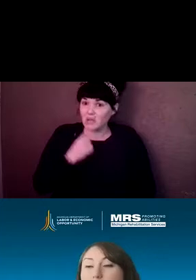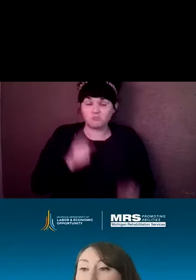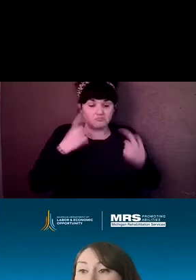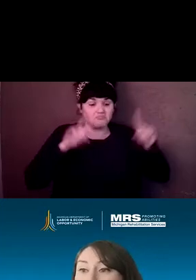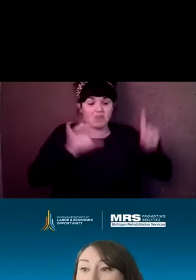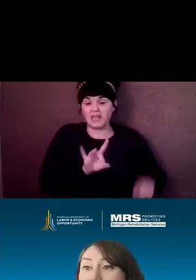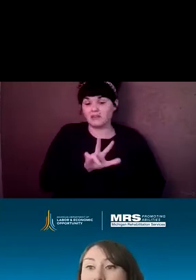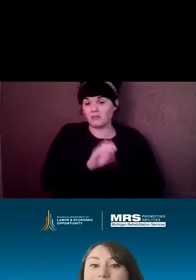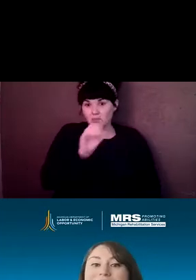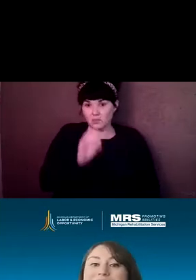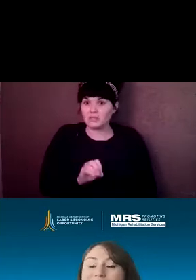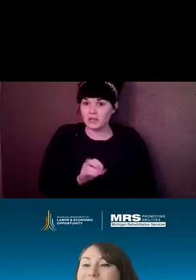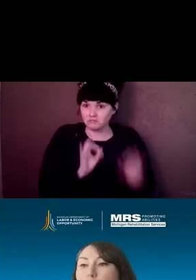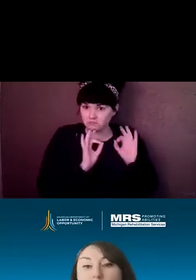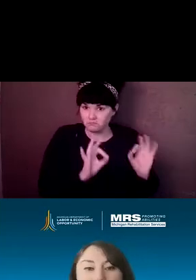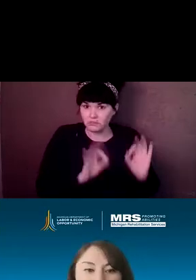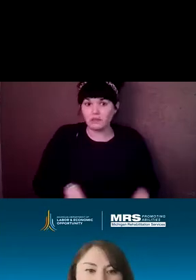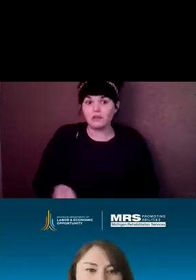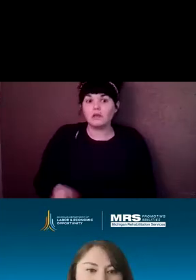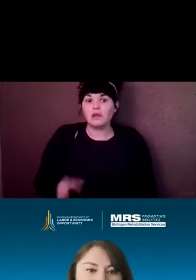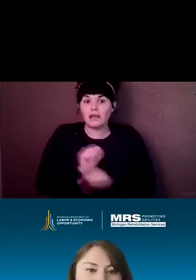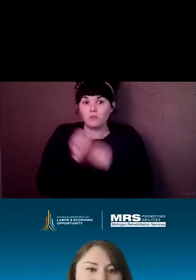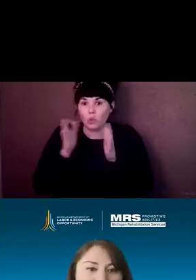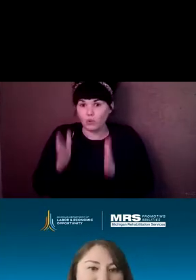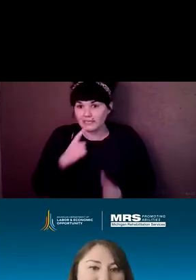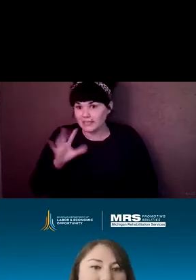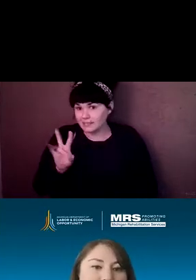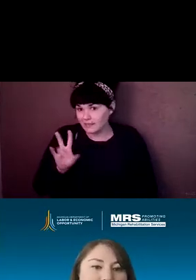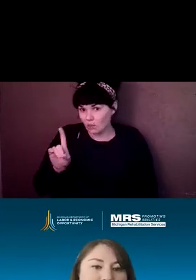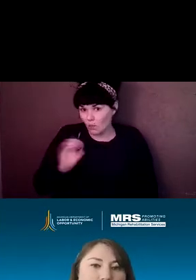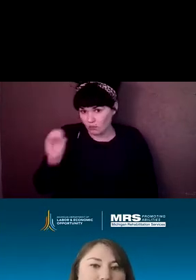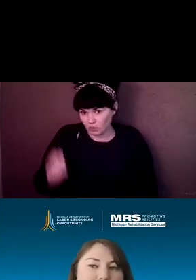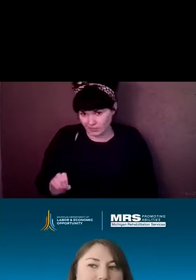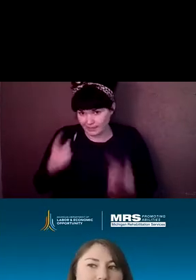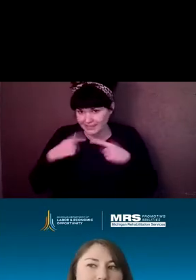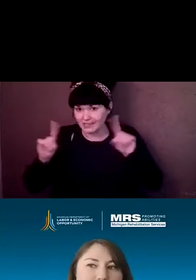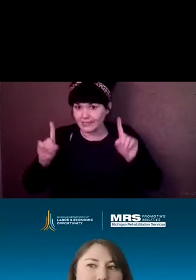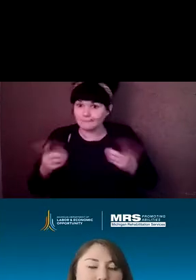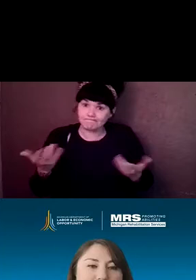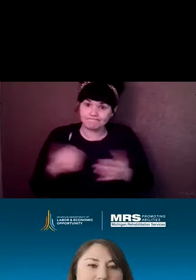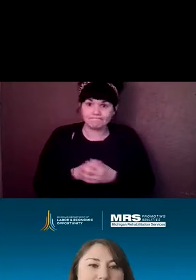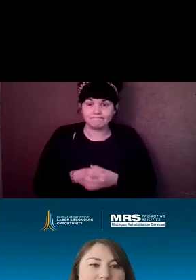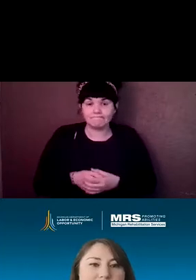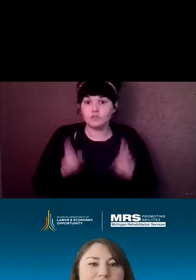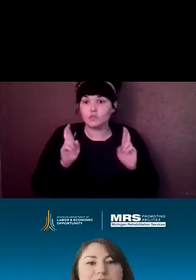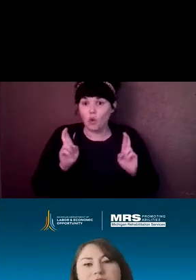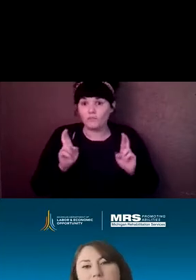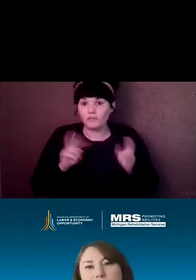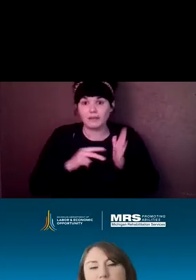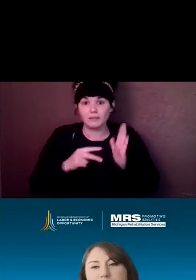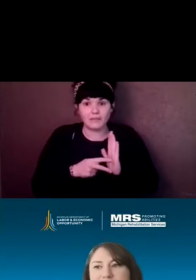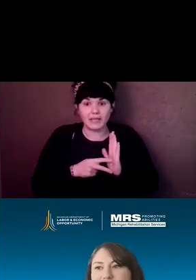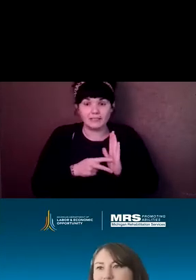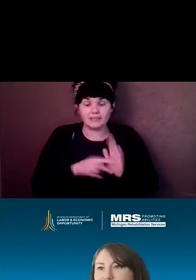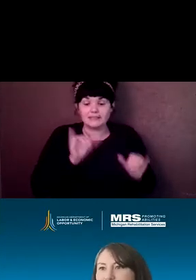to employees stating 71% success. So hopefully that means remote work is here to stay. Let's